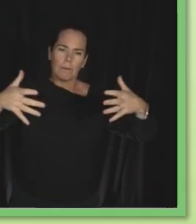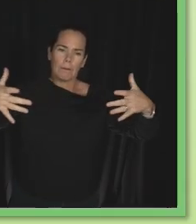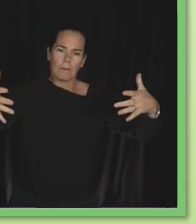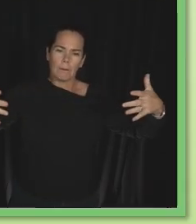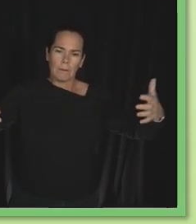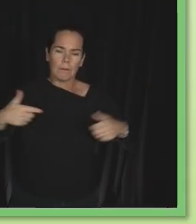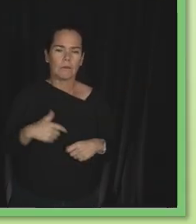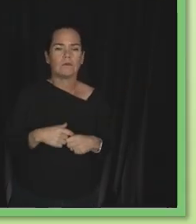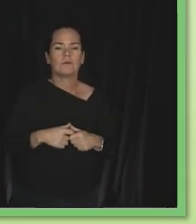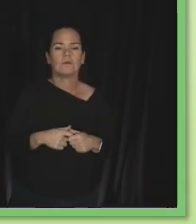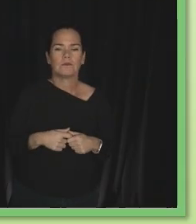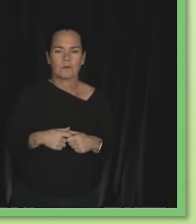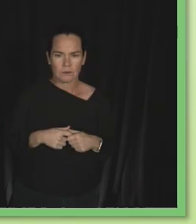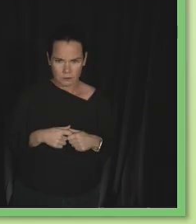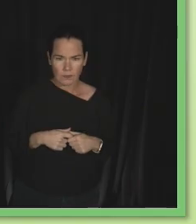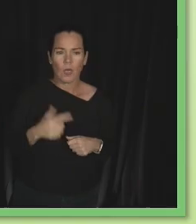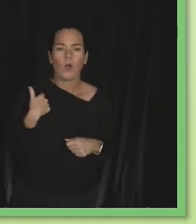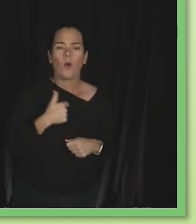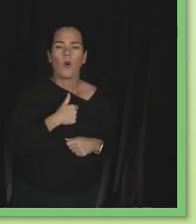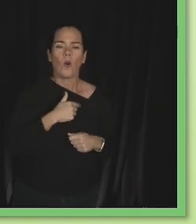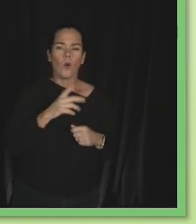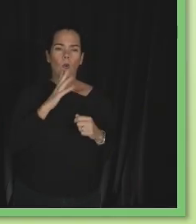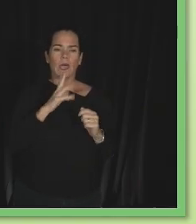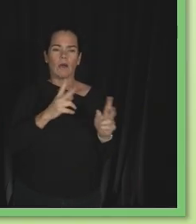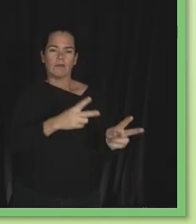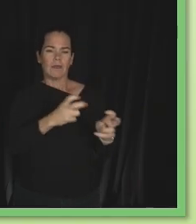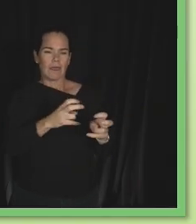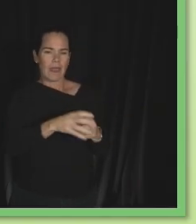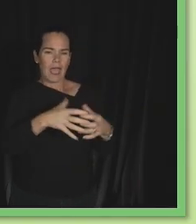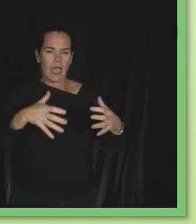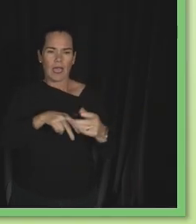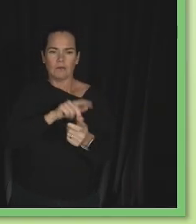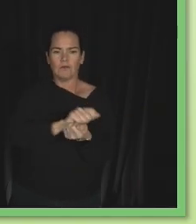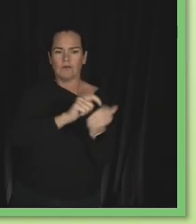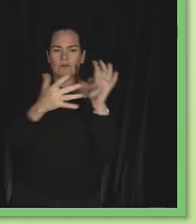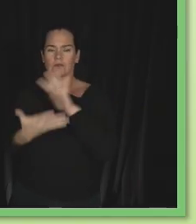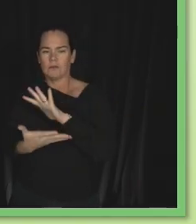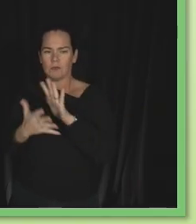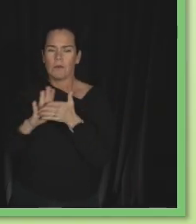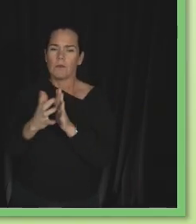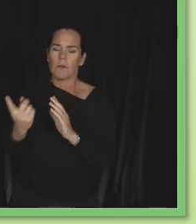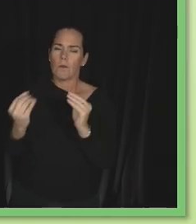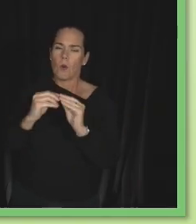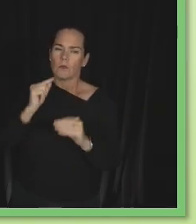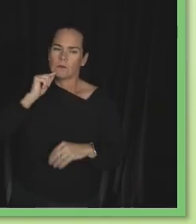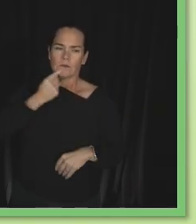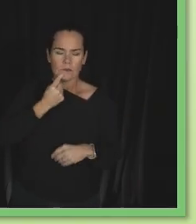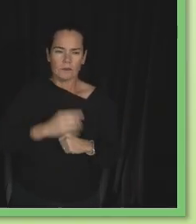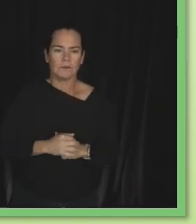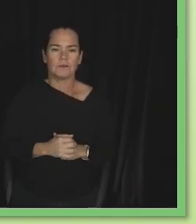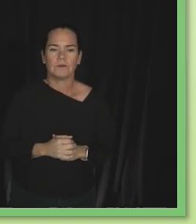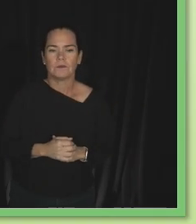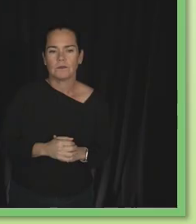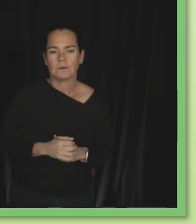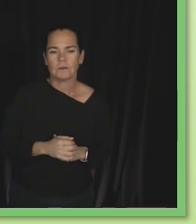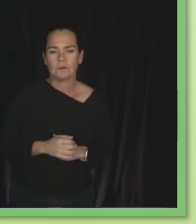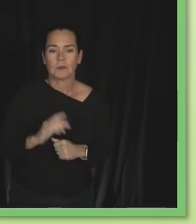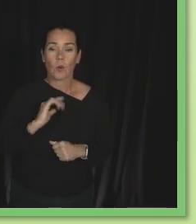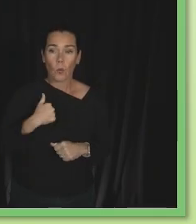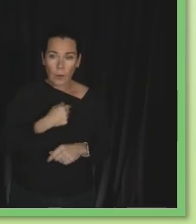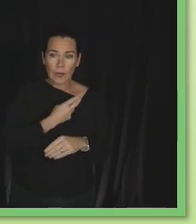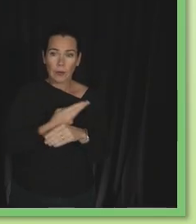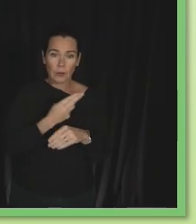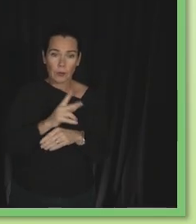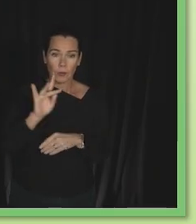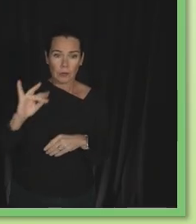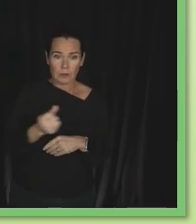and transforming it into something profoundly human. Our platform runs on Kubernetes. It uses Prometheus for telemetry and Grafana